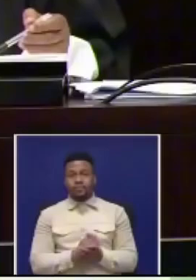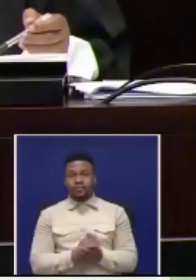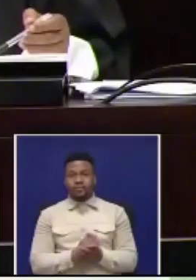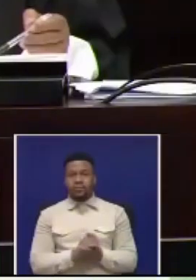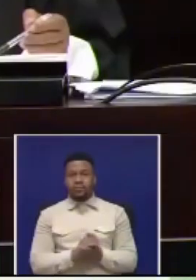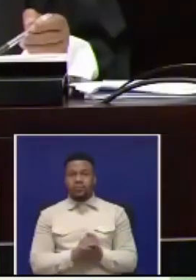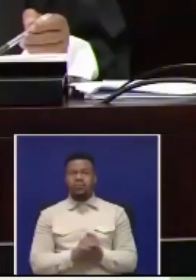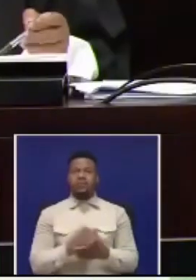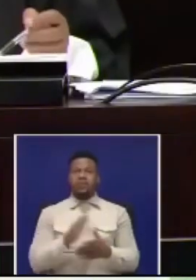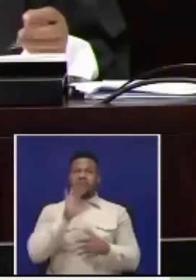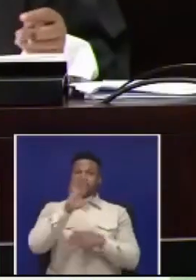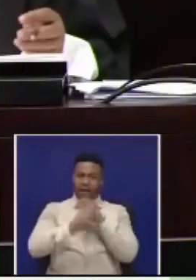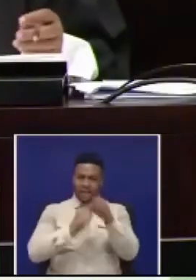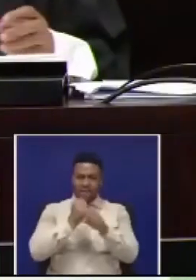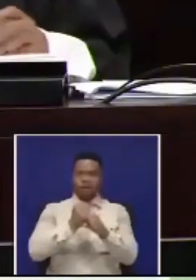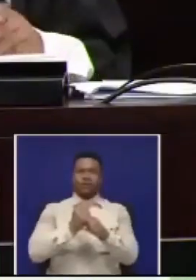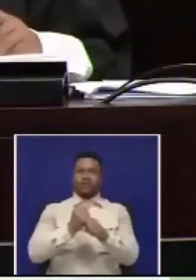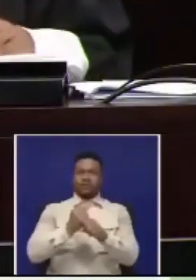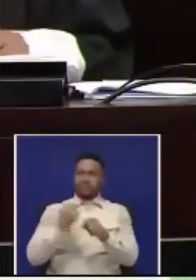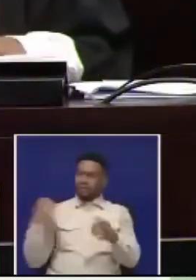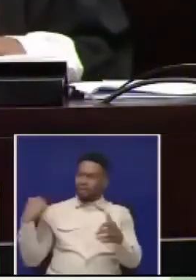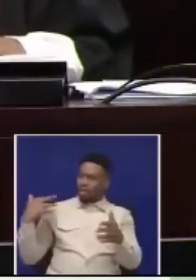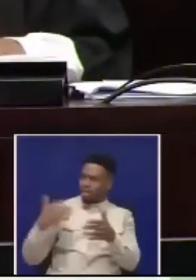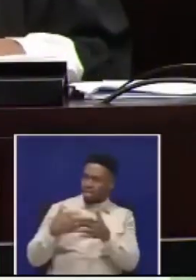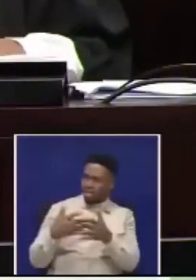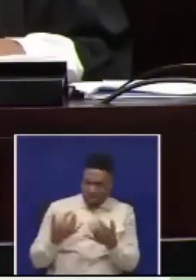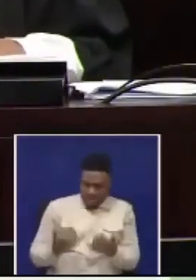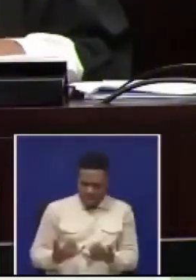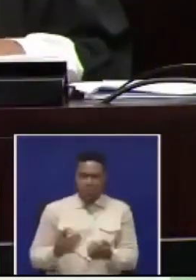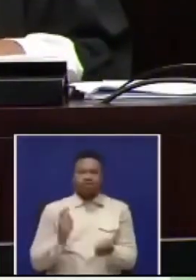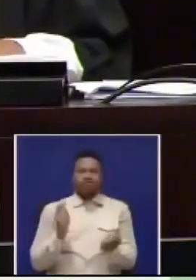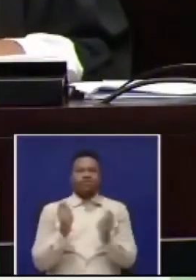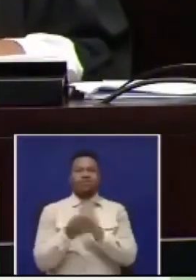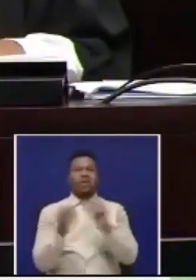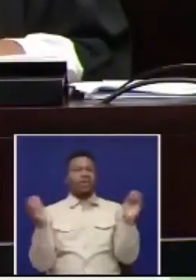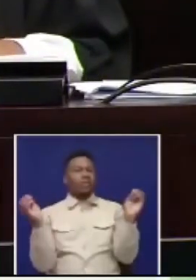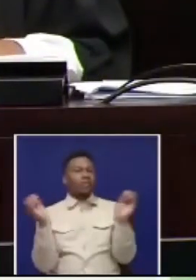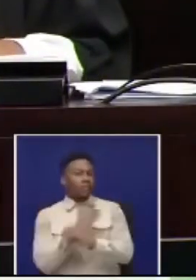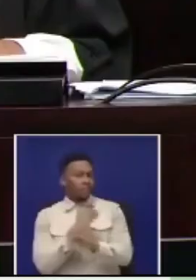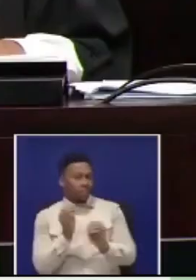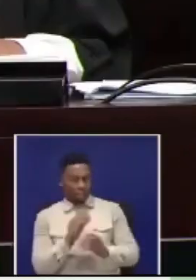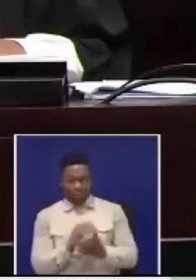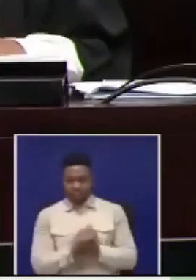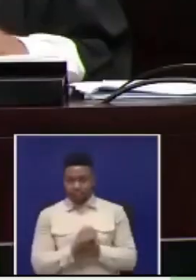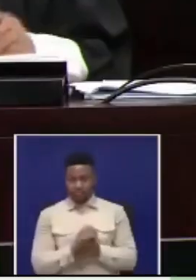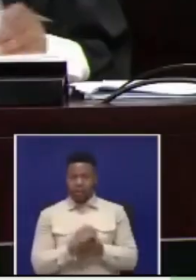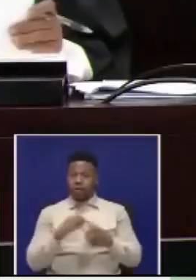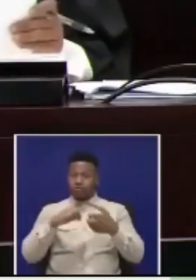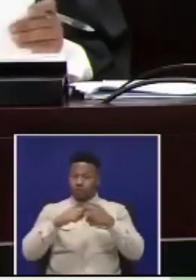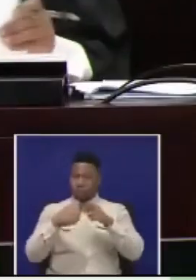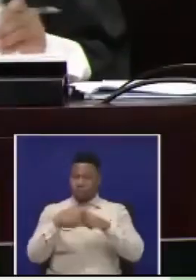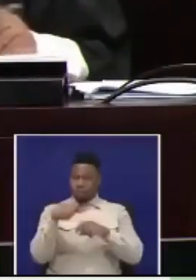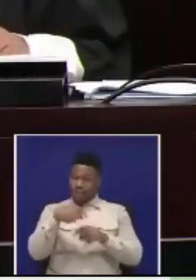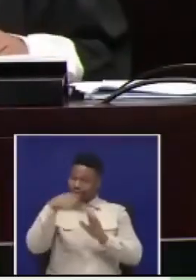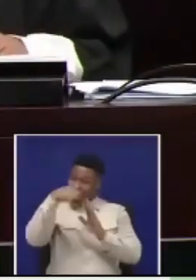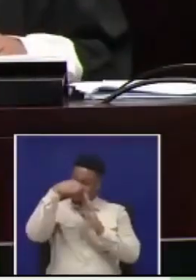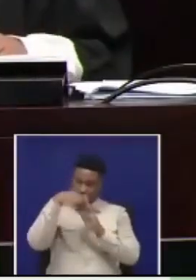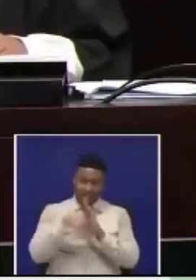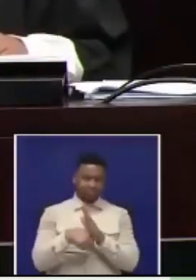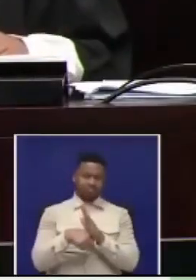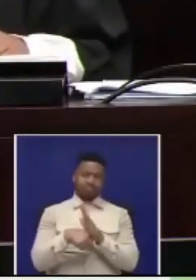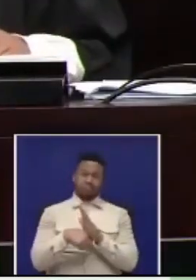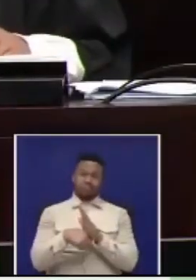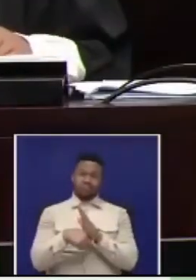and nothing has changed. Honourable Minister, the crisis runs much deeper than just our non-existent